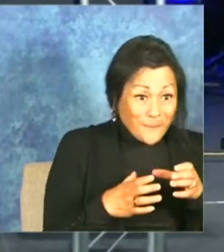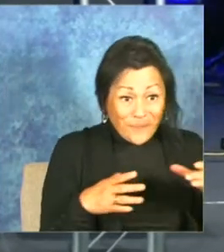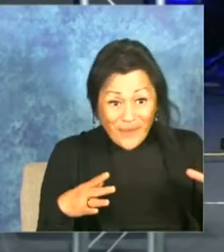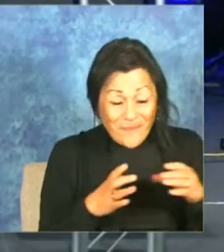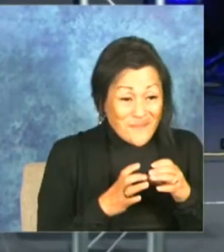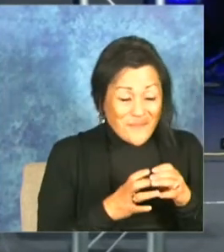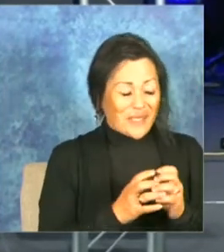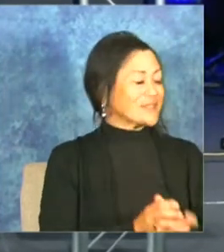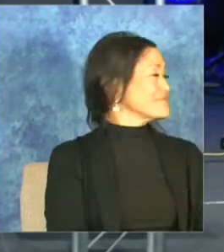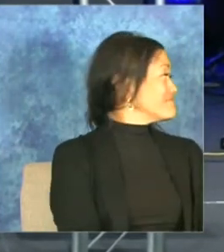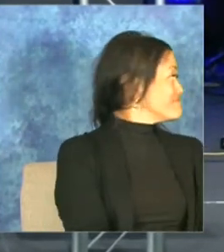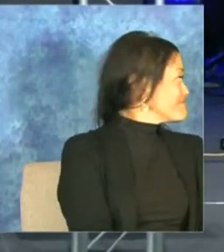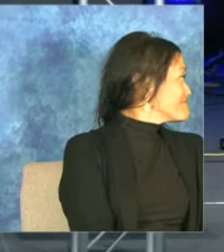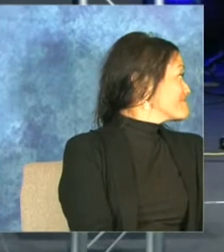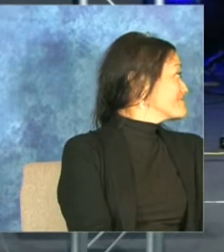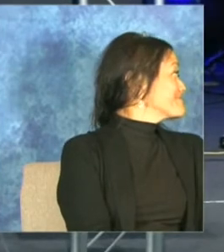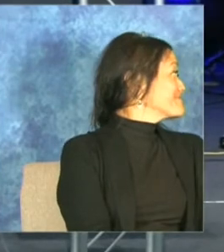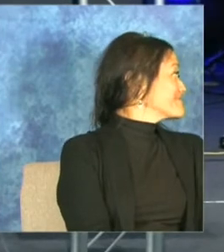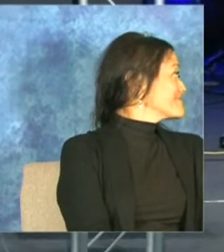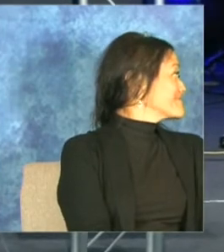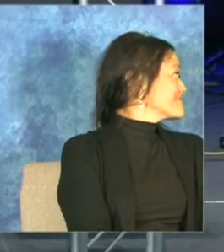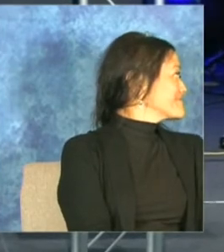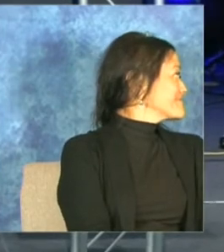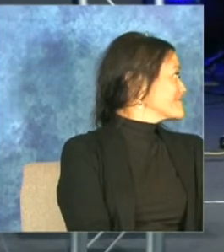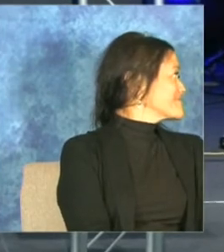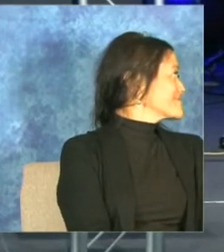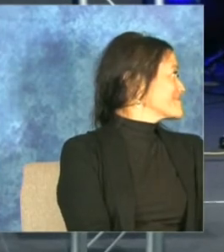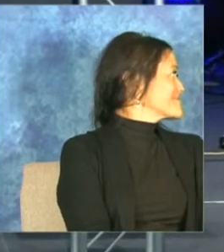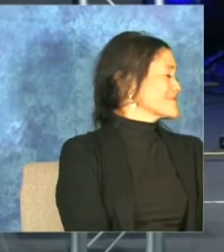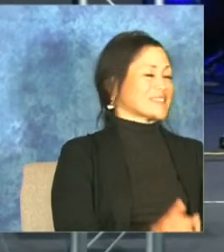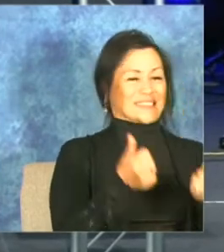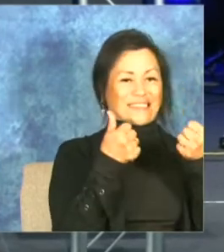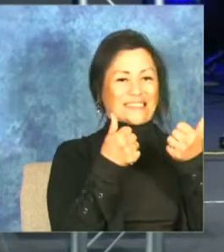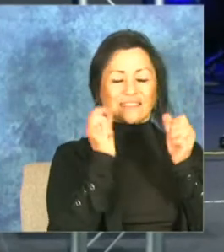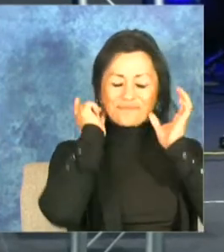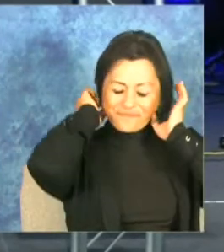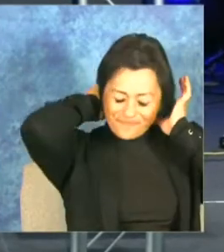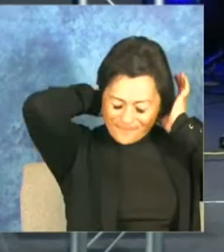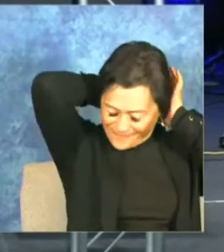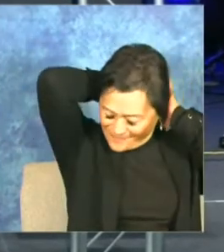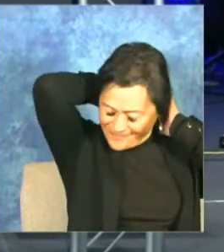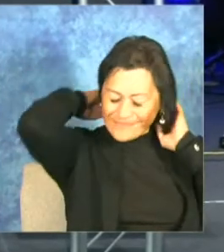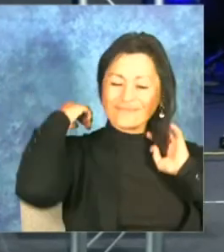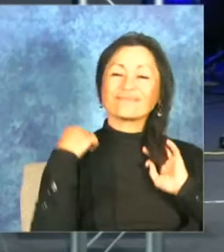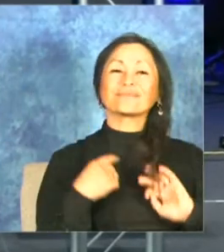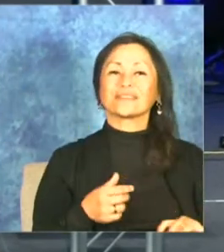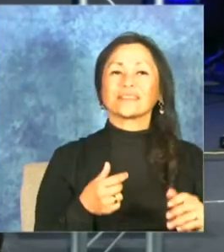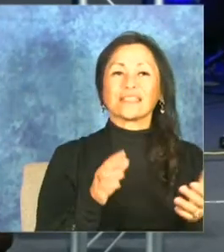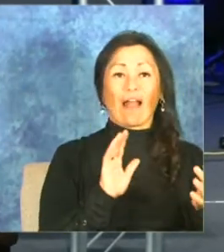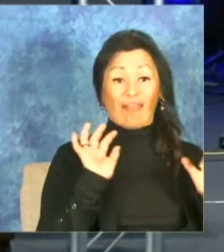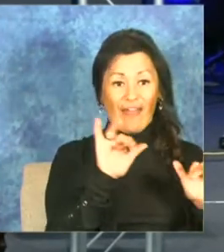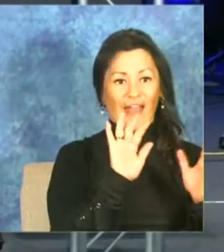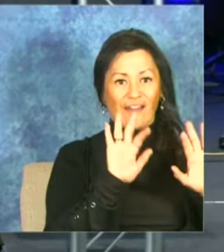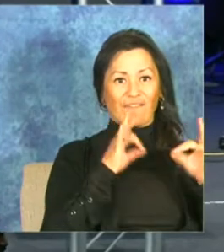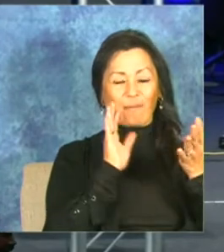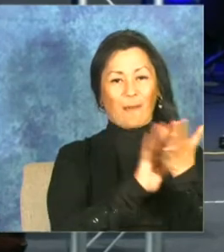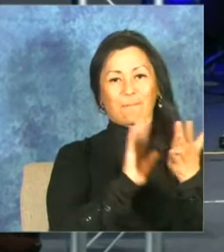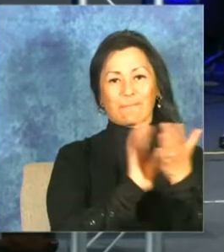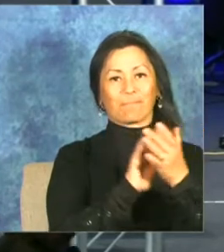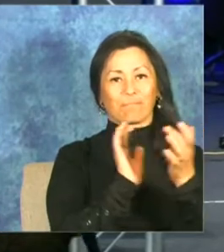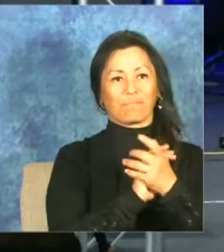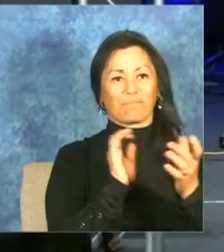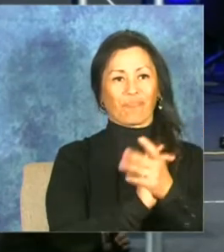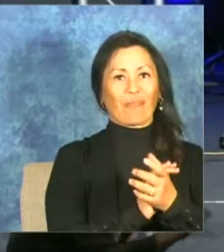right. Okay, Fantastic. Hey, give this family one more big hand. If I